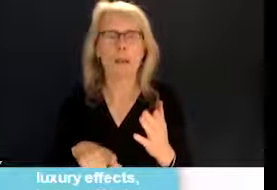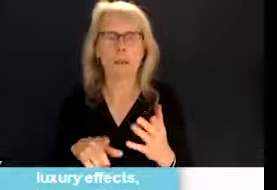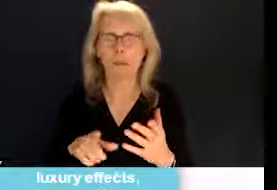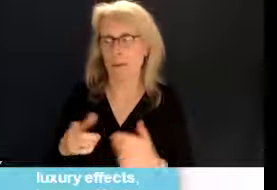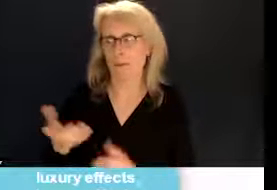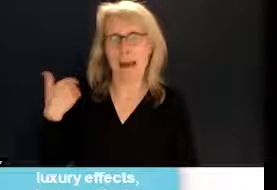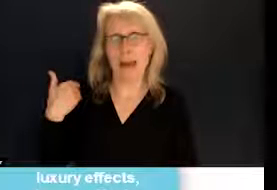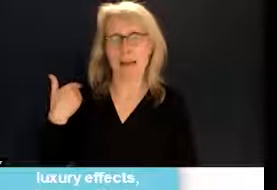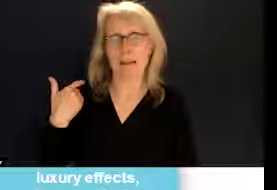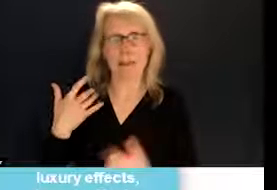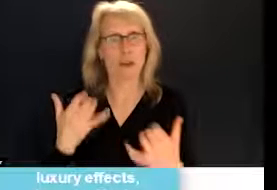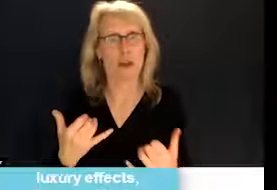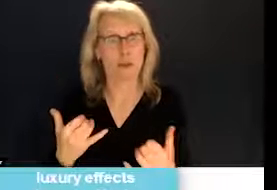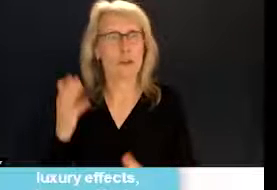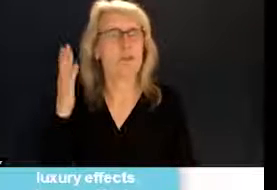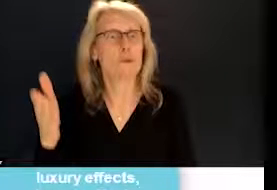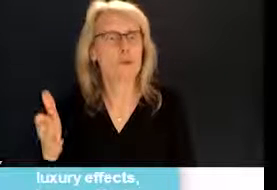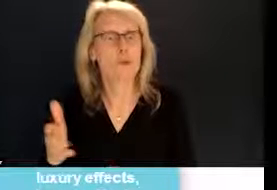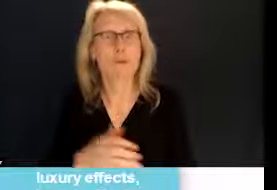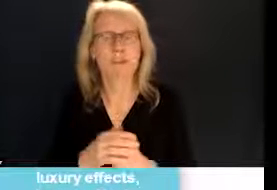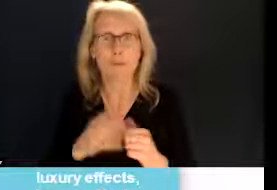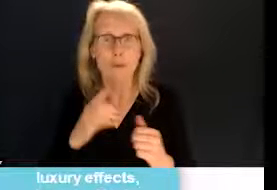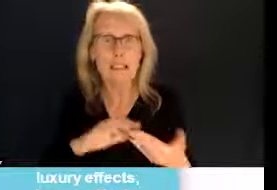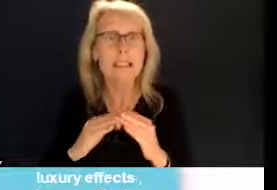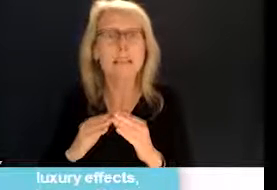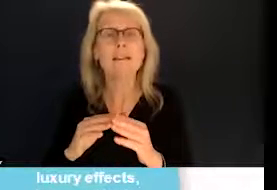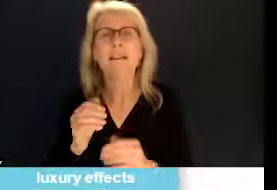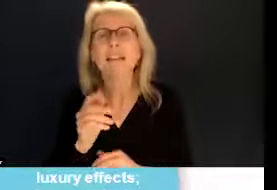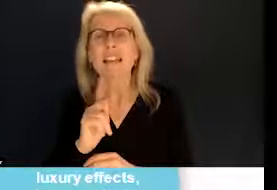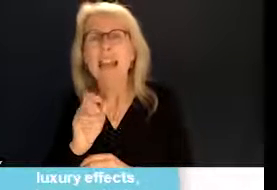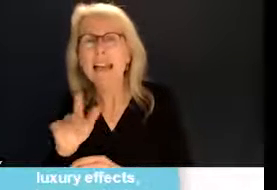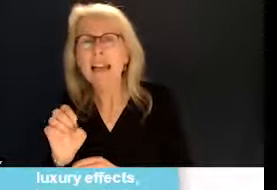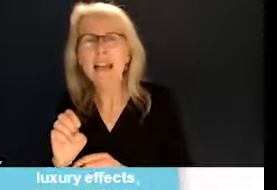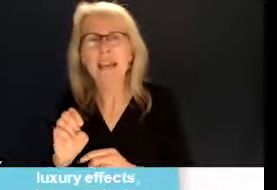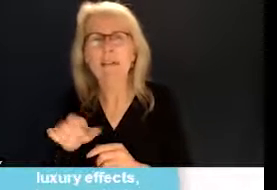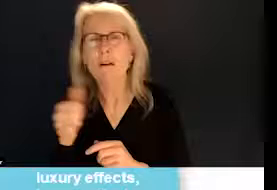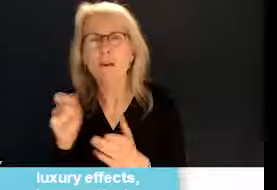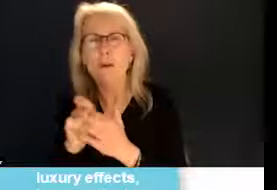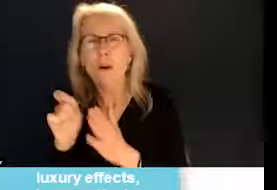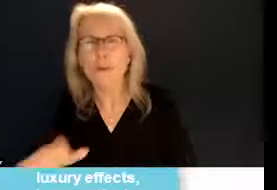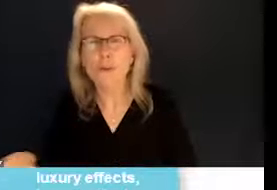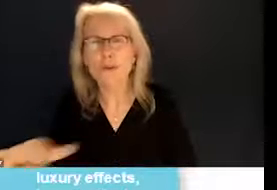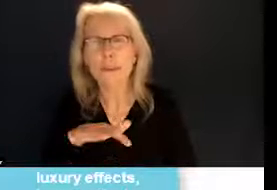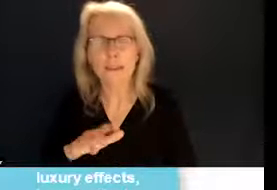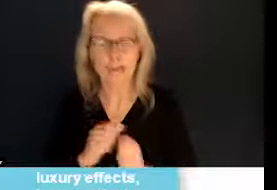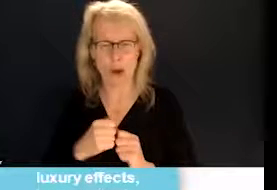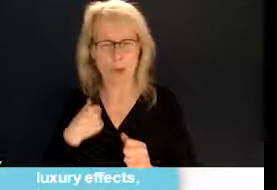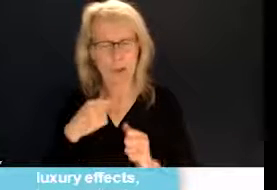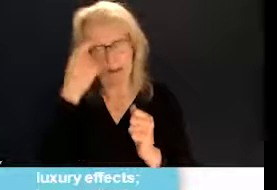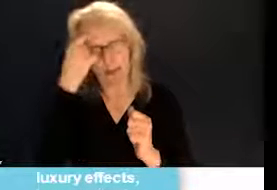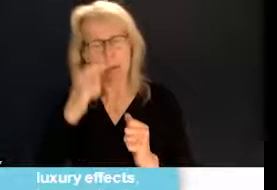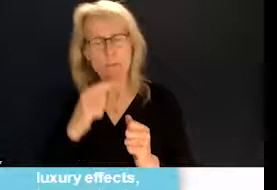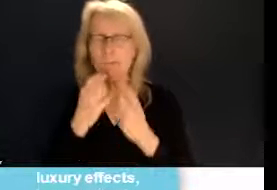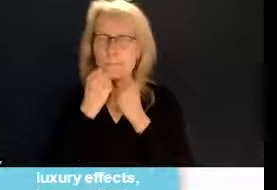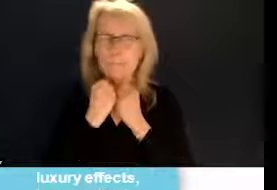past. So we included several authors, including Kaylee and others, to try and think about how we do conservation in